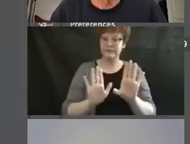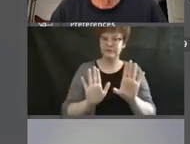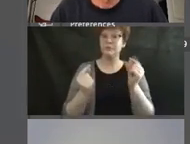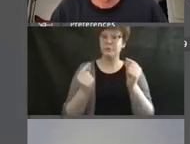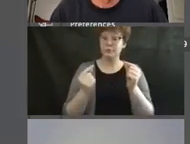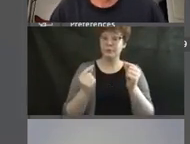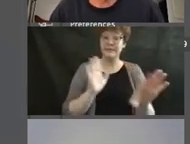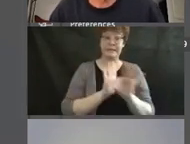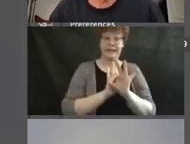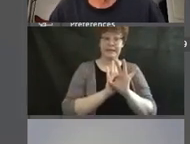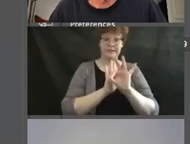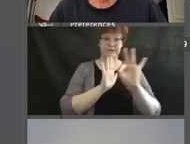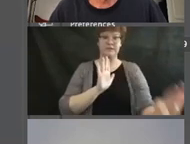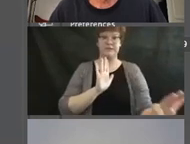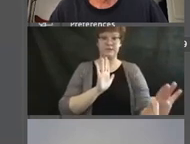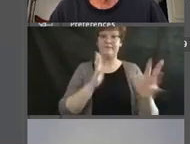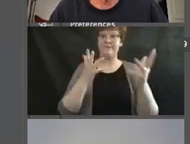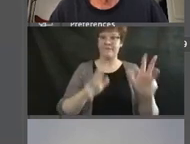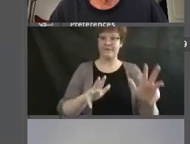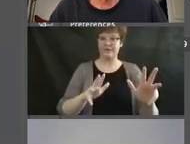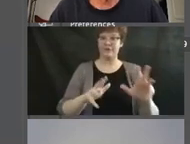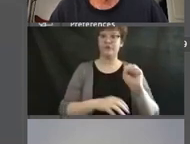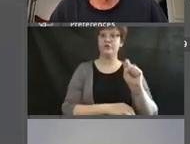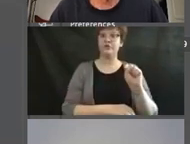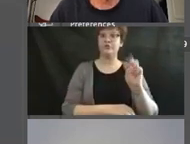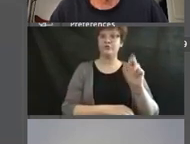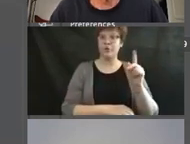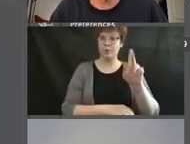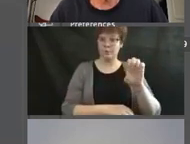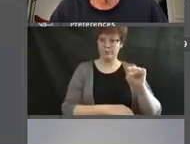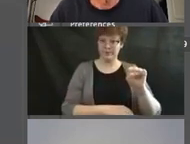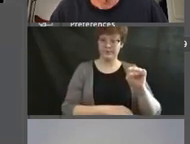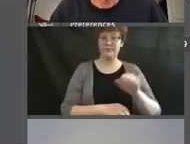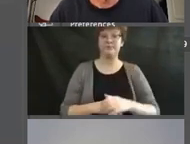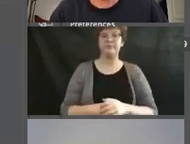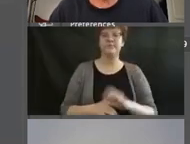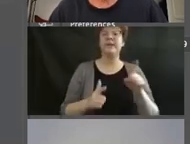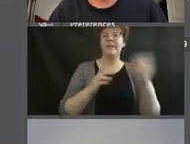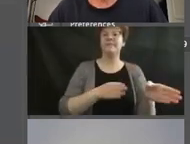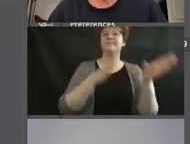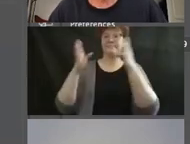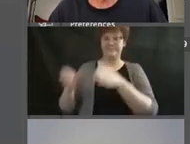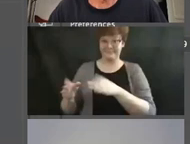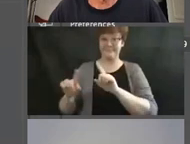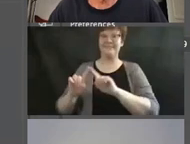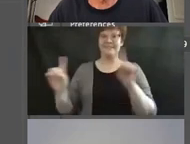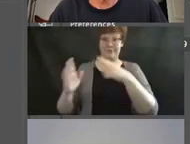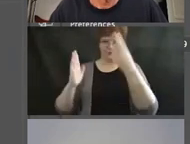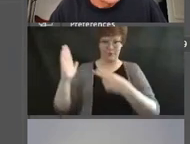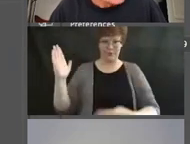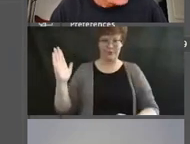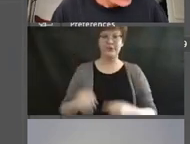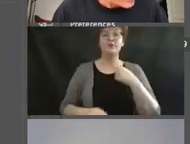brushes or those strokes. So now I'll go ahead and I'll select 15 point. And that's been added to my library